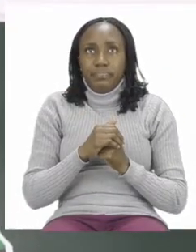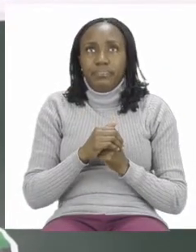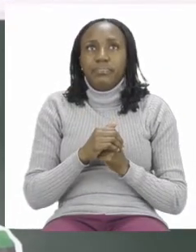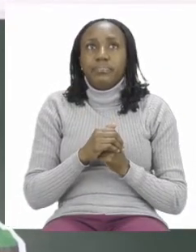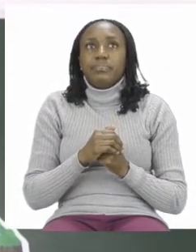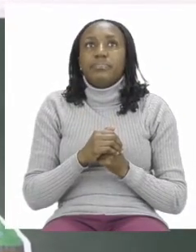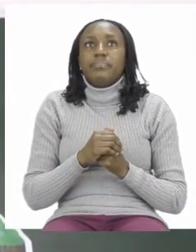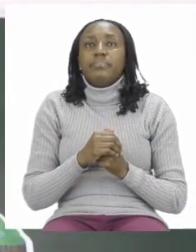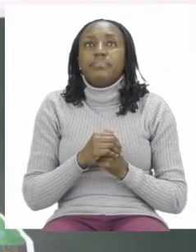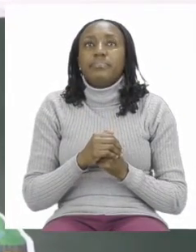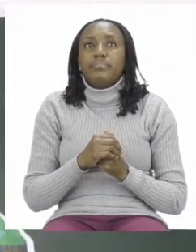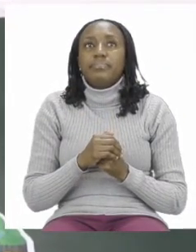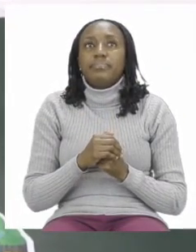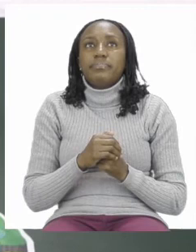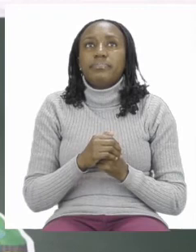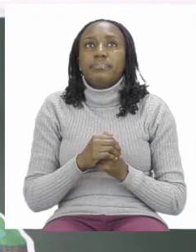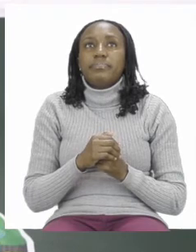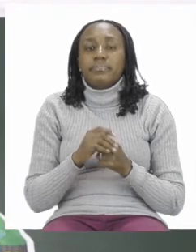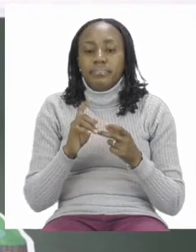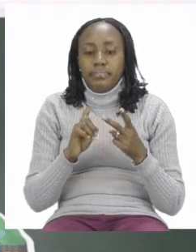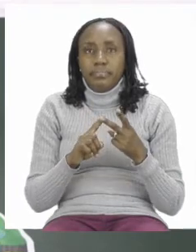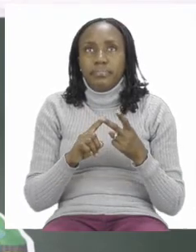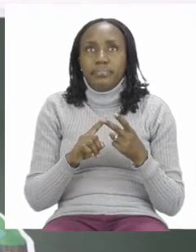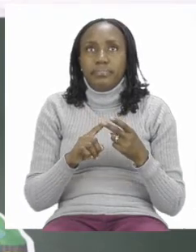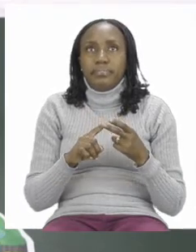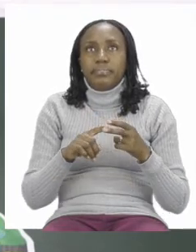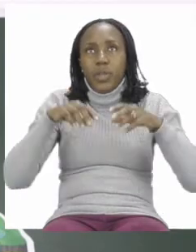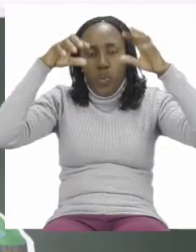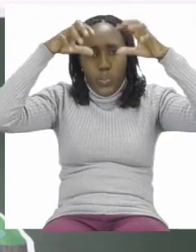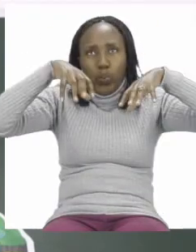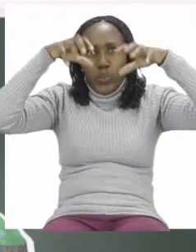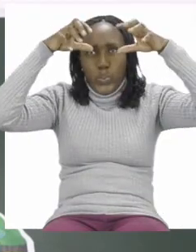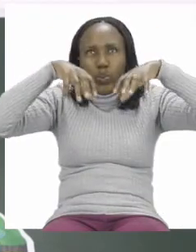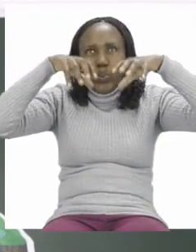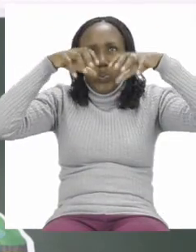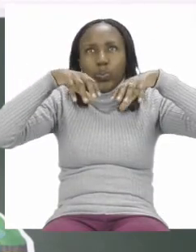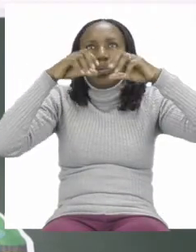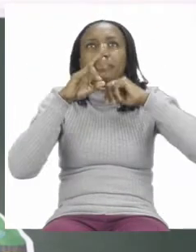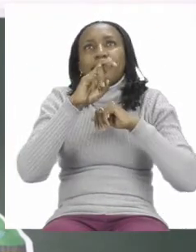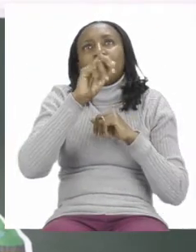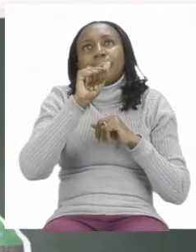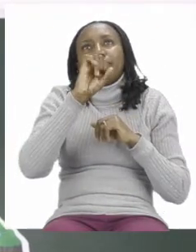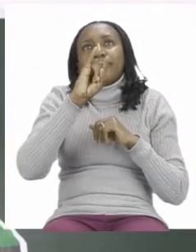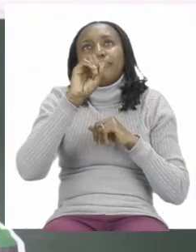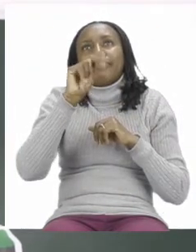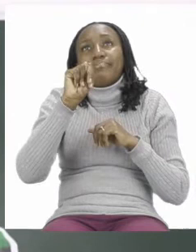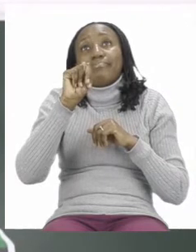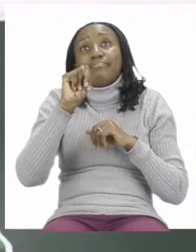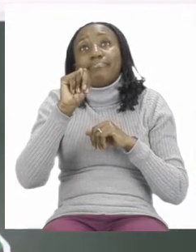get water from. Then we have a picture of rain, because rain is